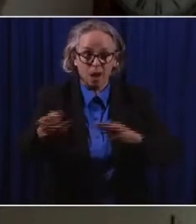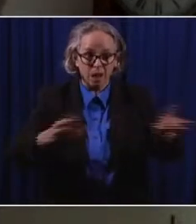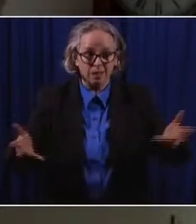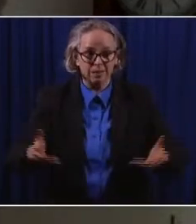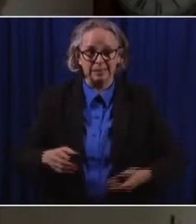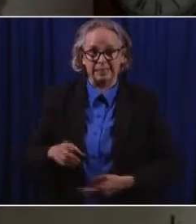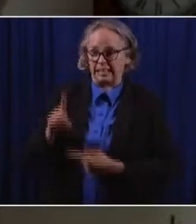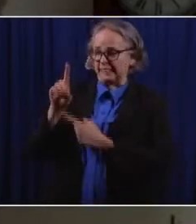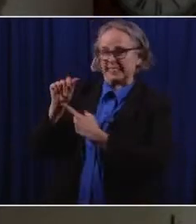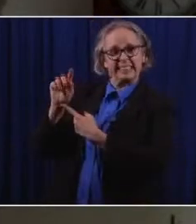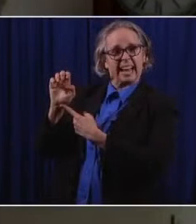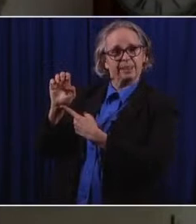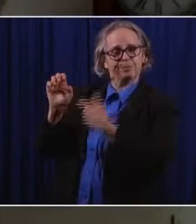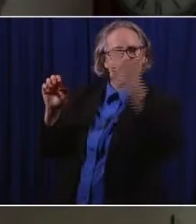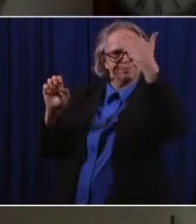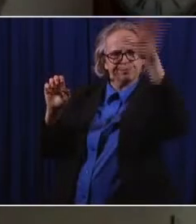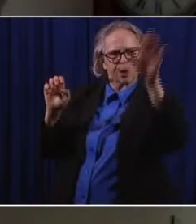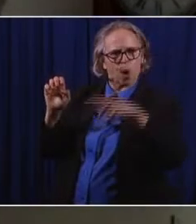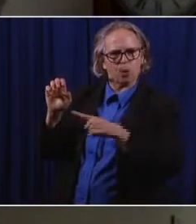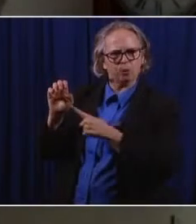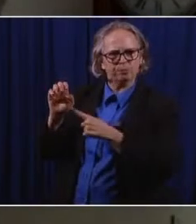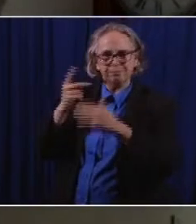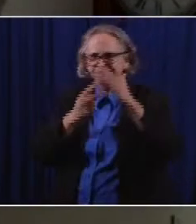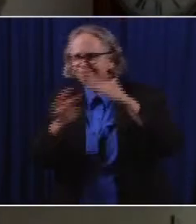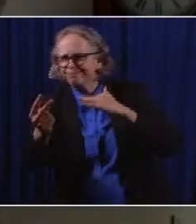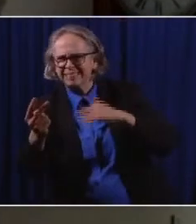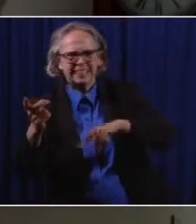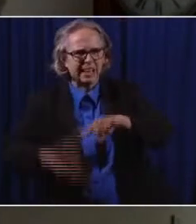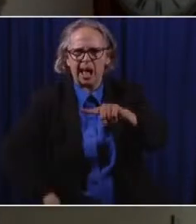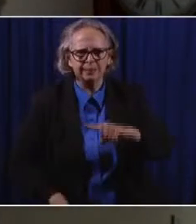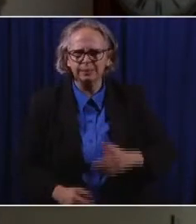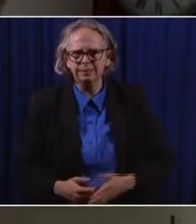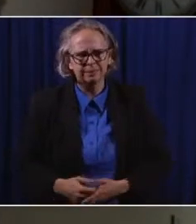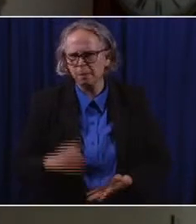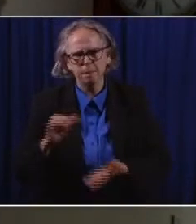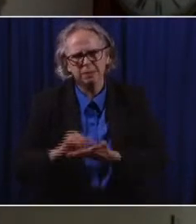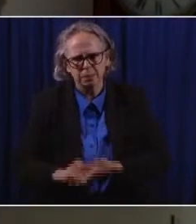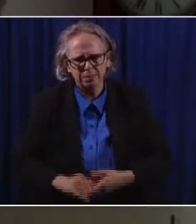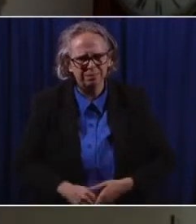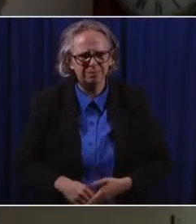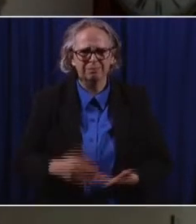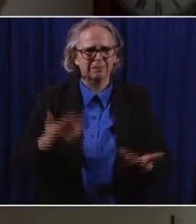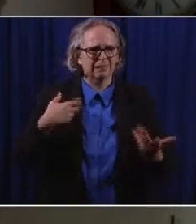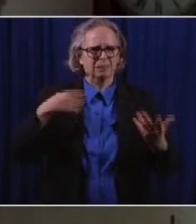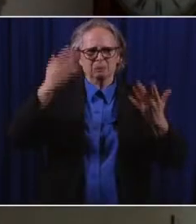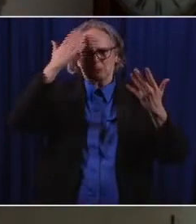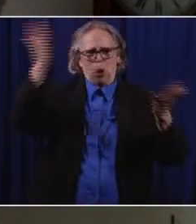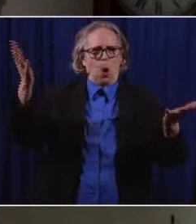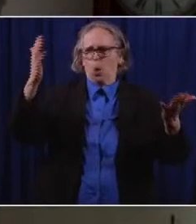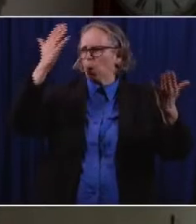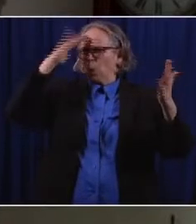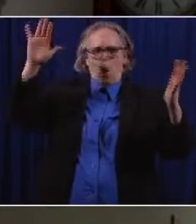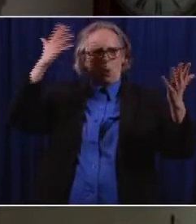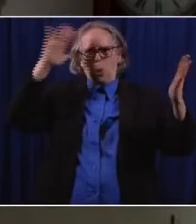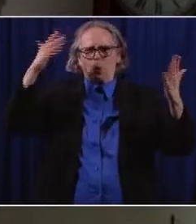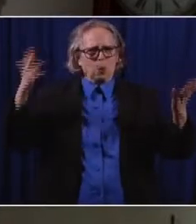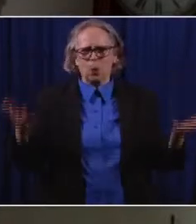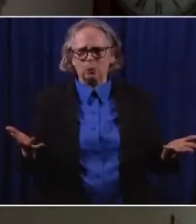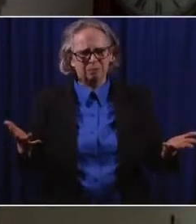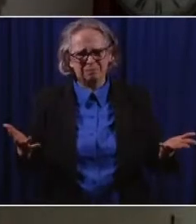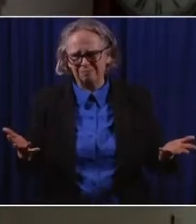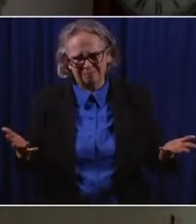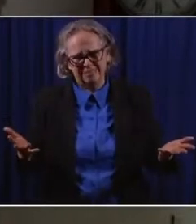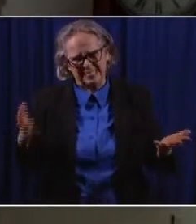there's no one that I don't think any specialist can put a date on when we will be able to achieve what we need to be able to achieve.